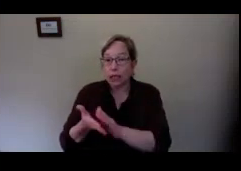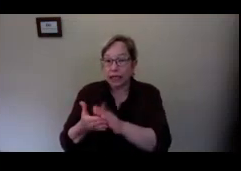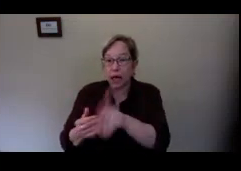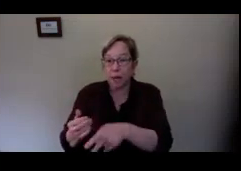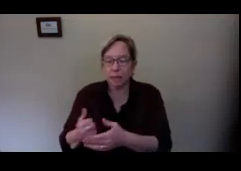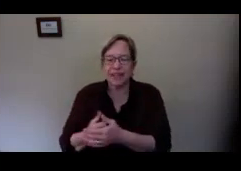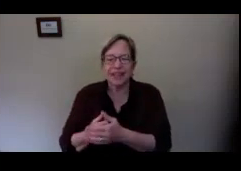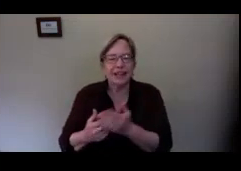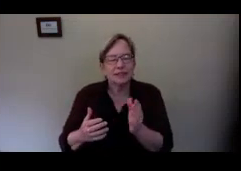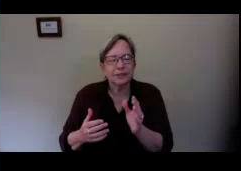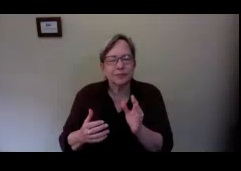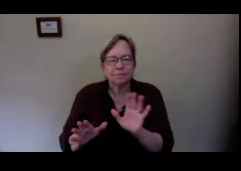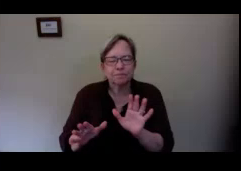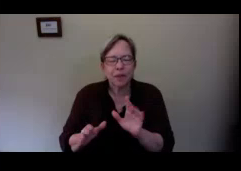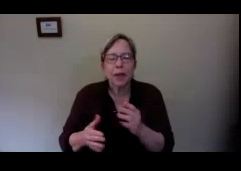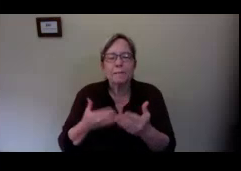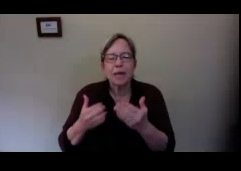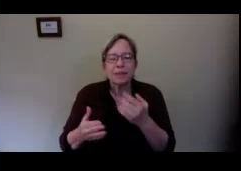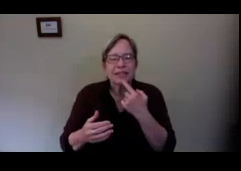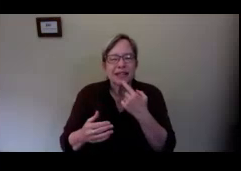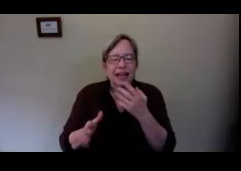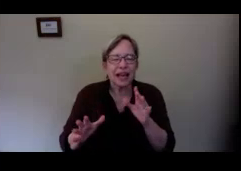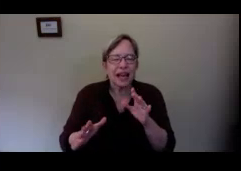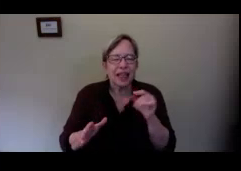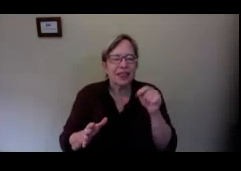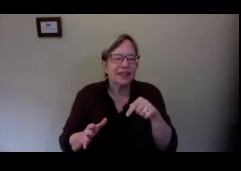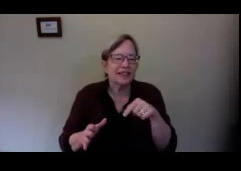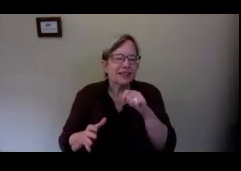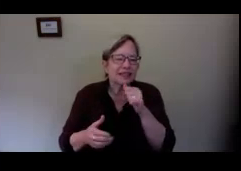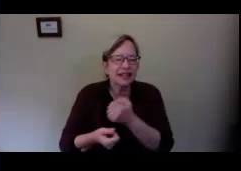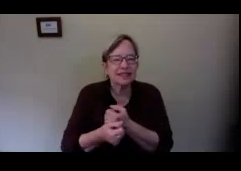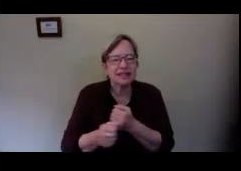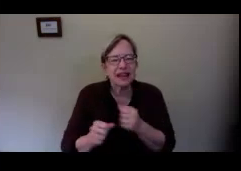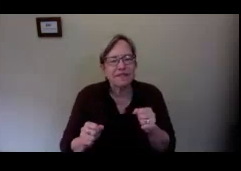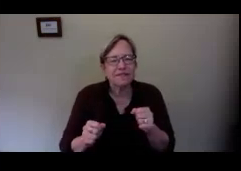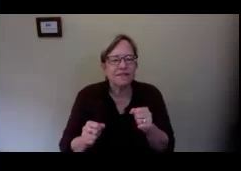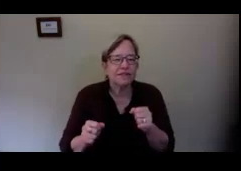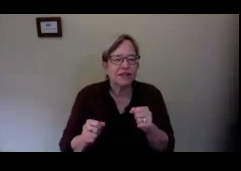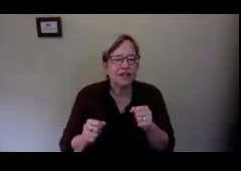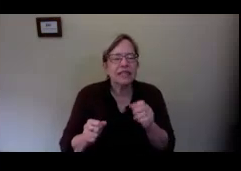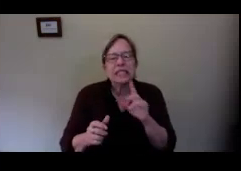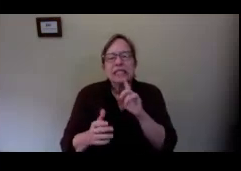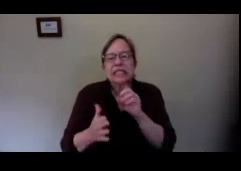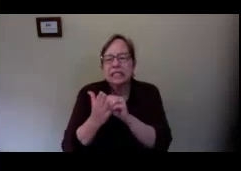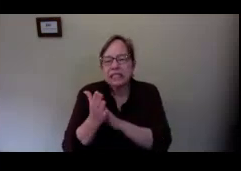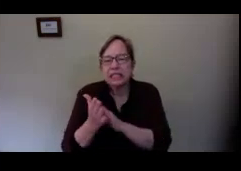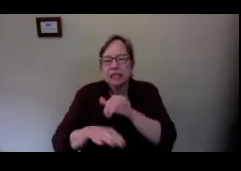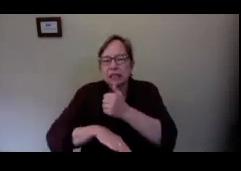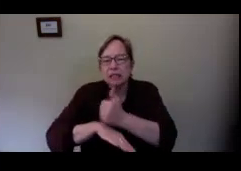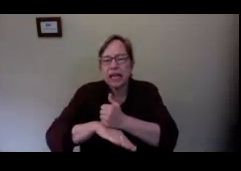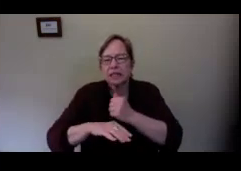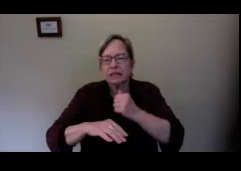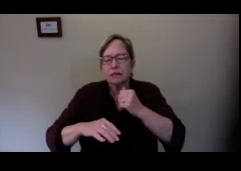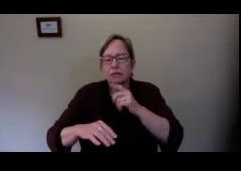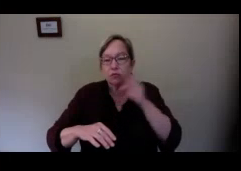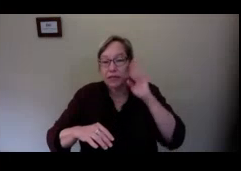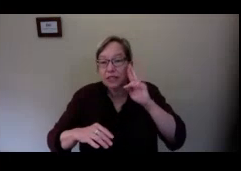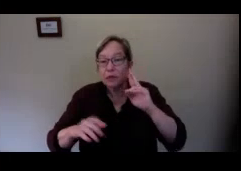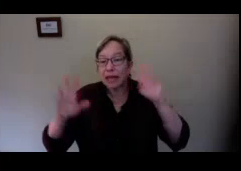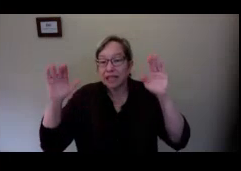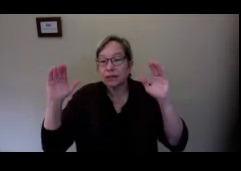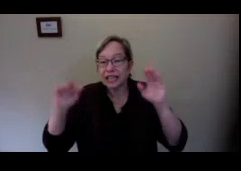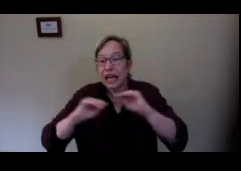set, or this isn't safe, set some expectations, make sure that those